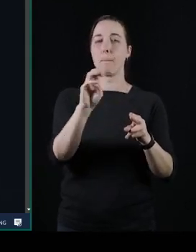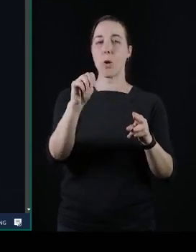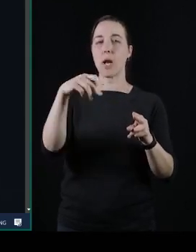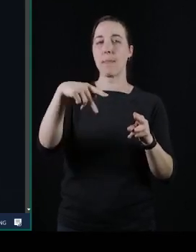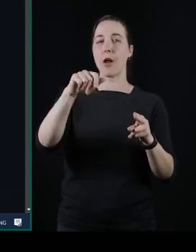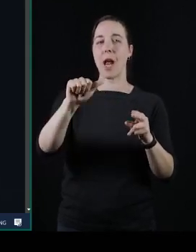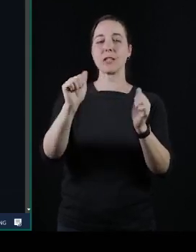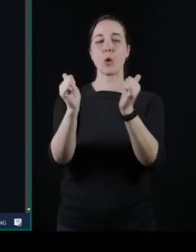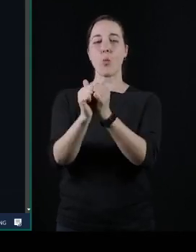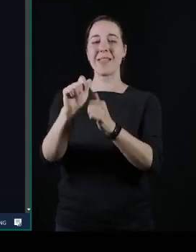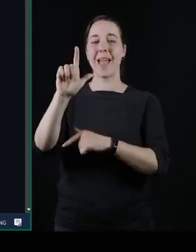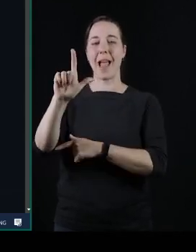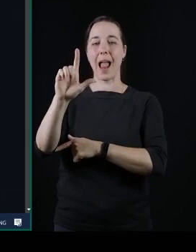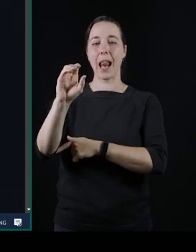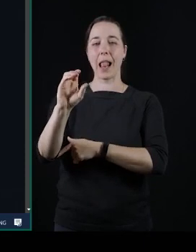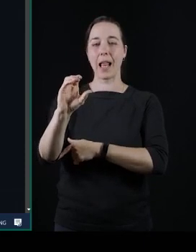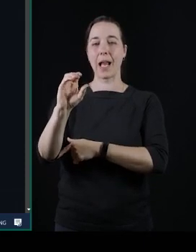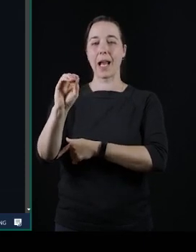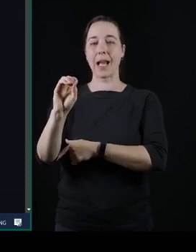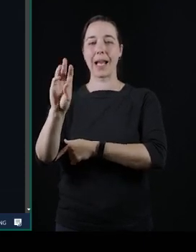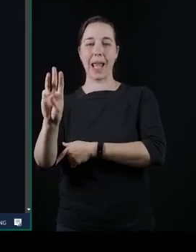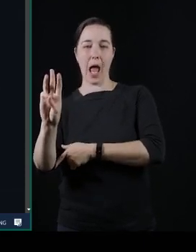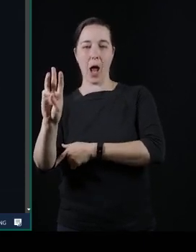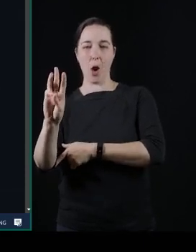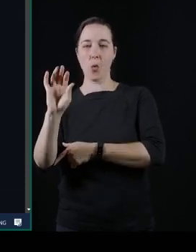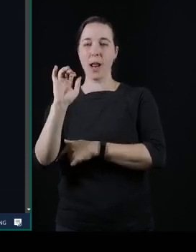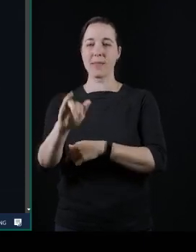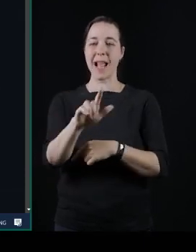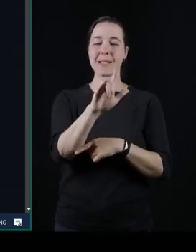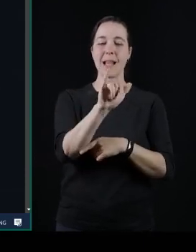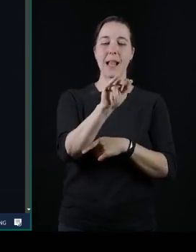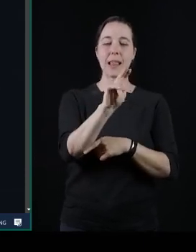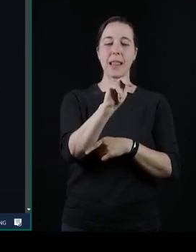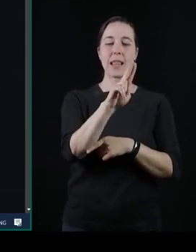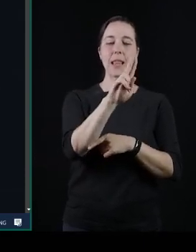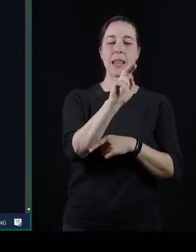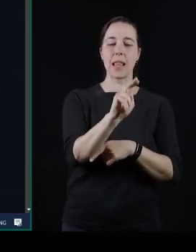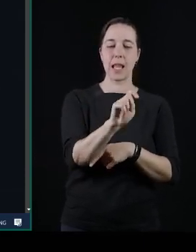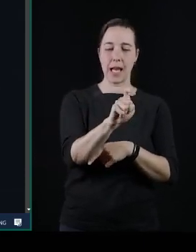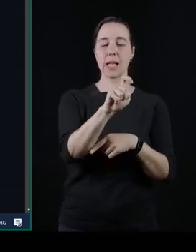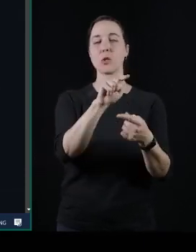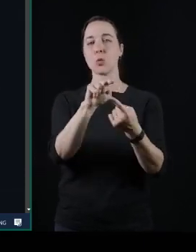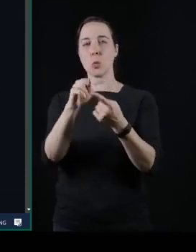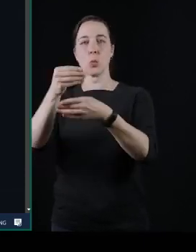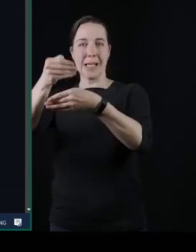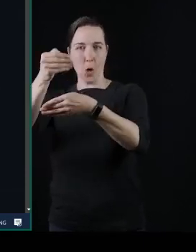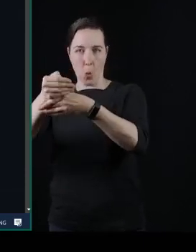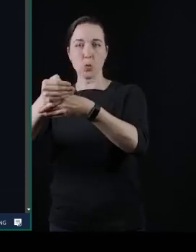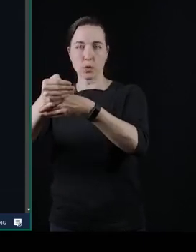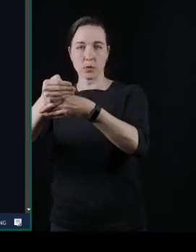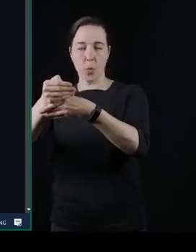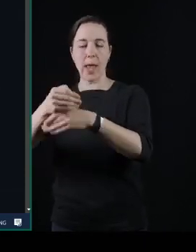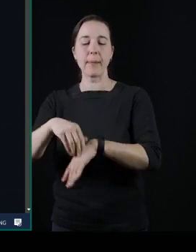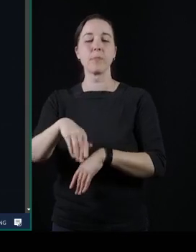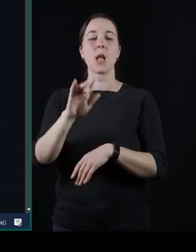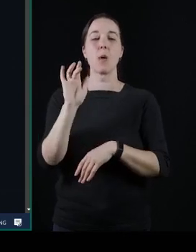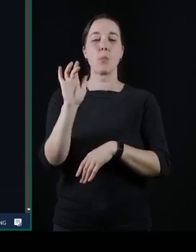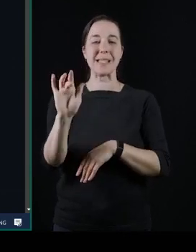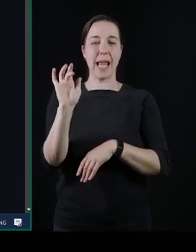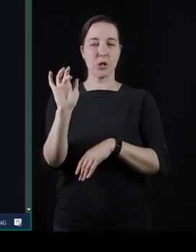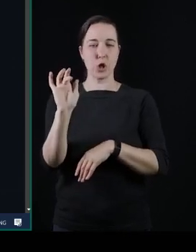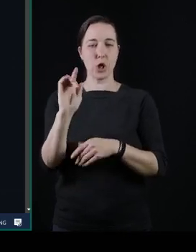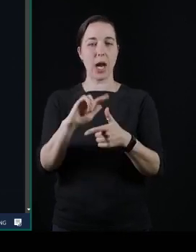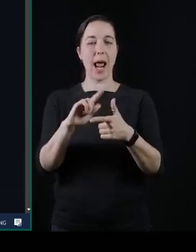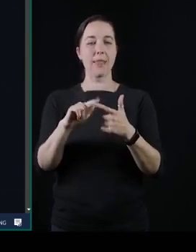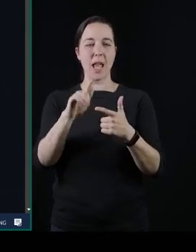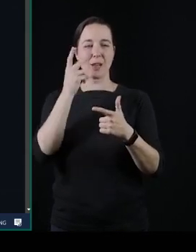use multiplayer agent with the lcow parameter. lcow stands for Linux Containers Windows. So we will press enter. We